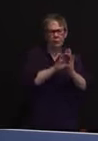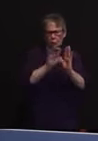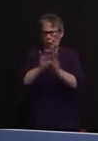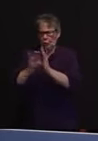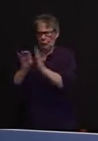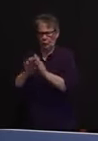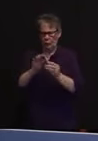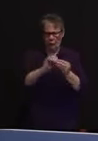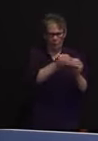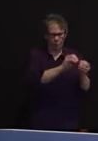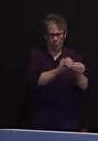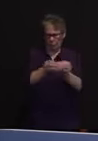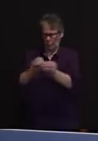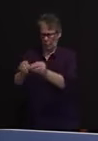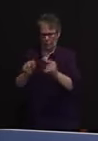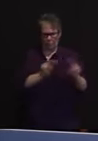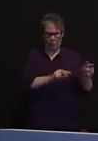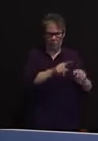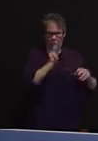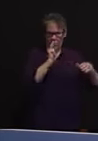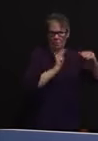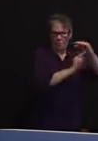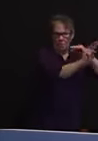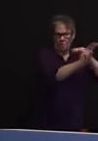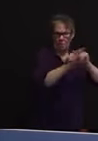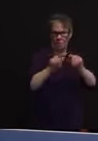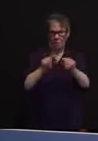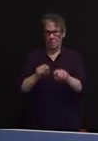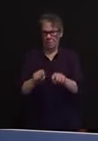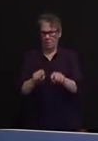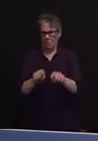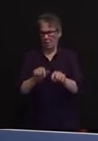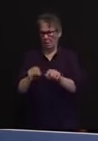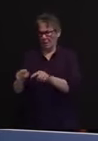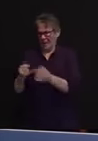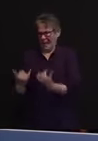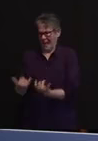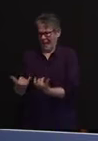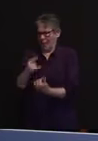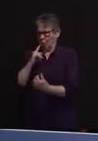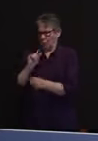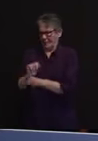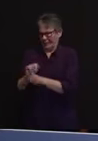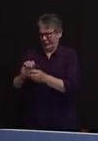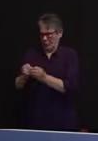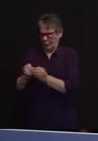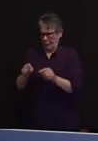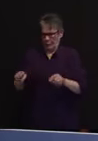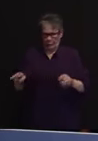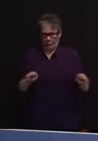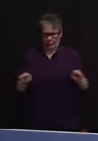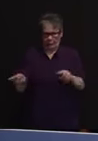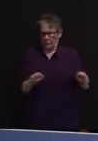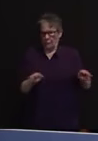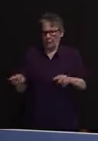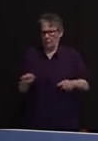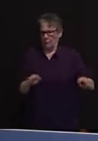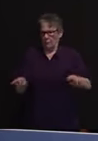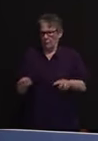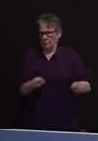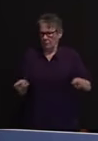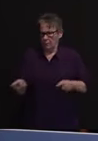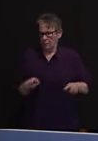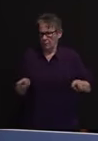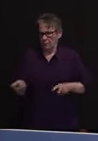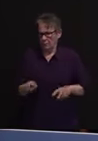night. On the other hand, we know we have 7,000. We know we have about 1,700 ICU. And we also